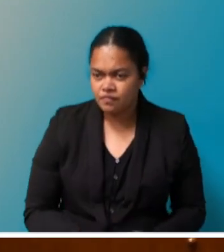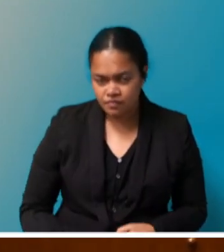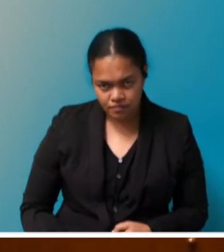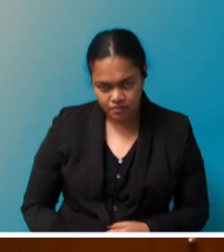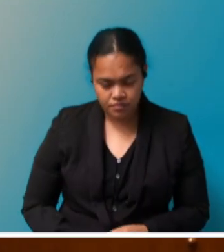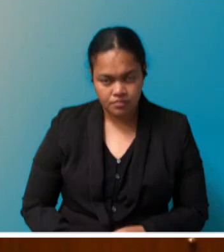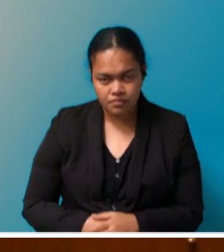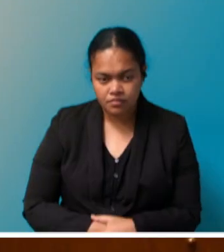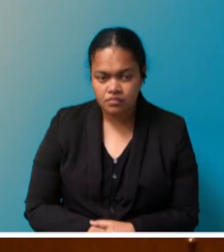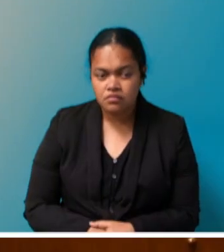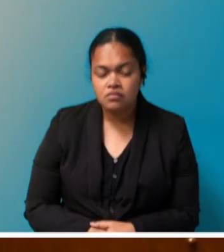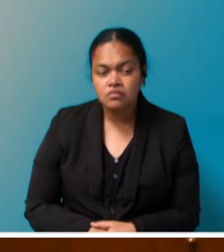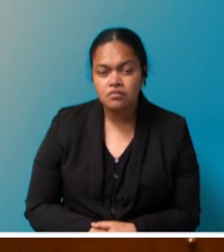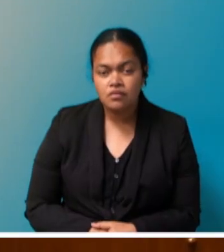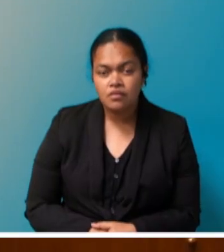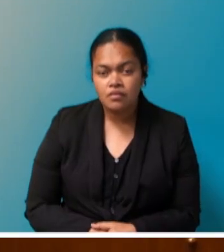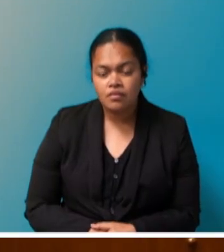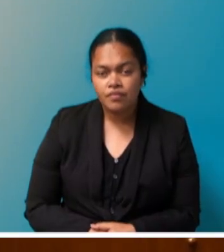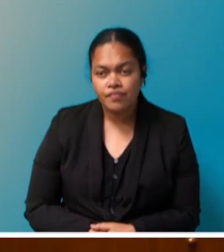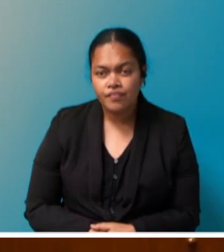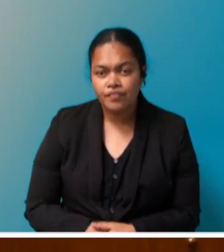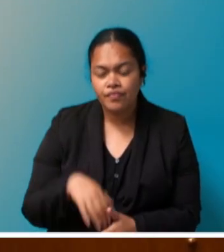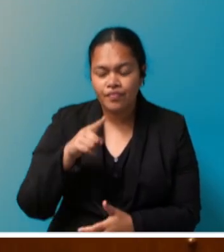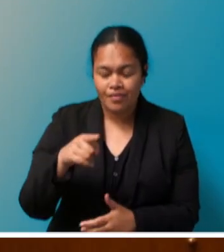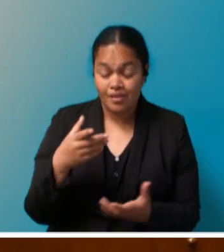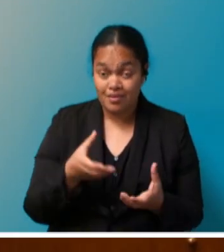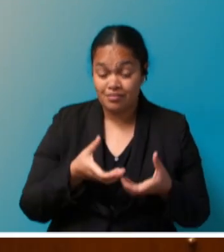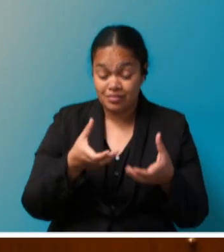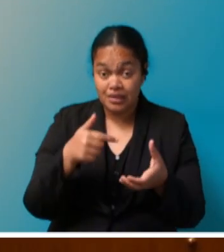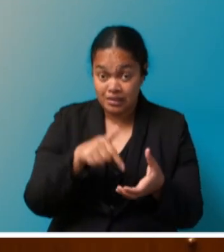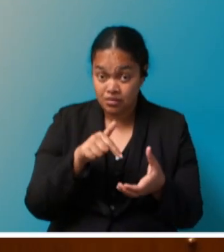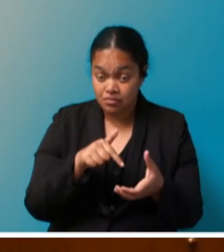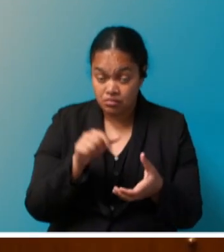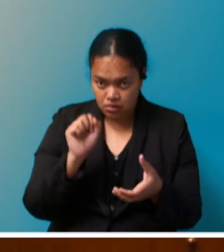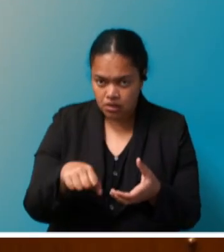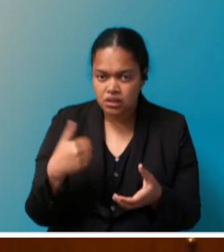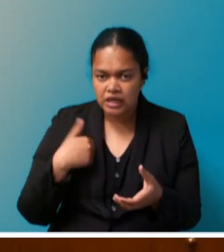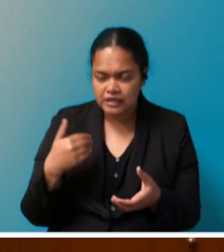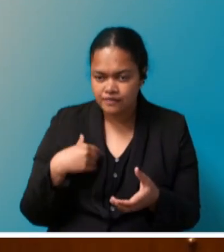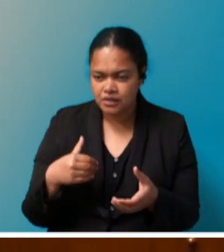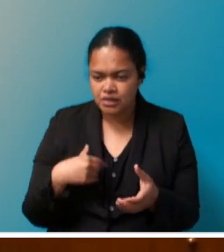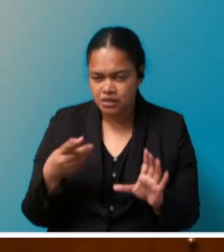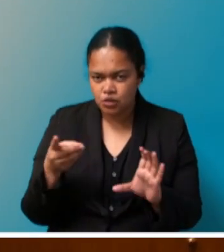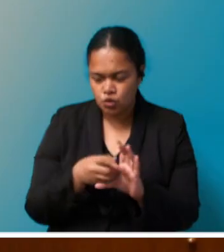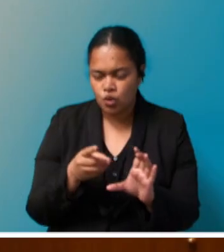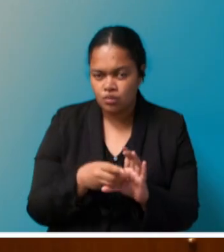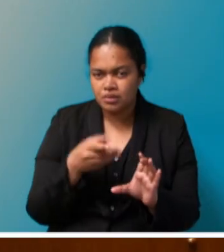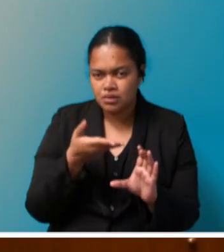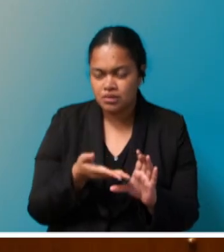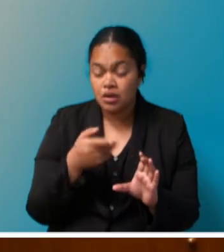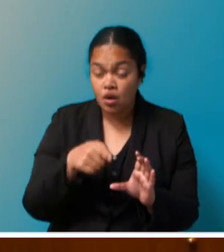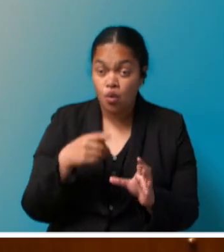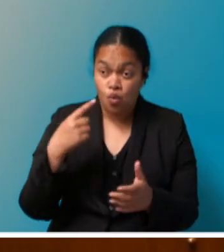The General Orders, Mr. Speaker, sir, is a living document, which means that it continues to grow